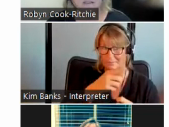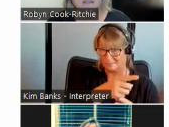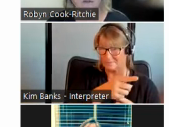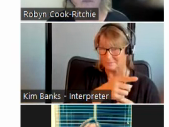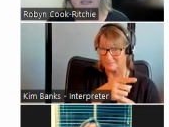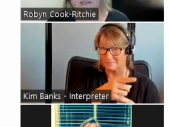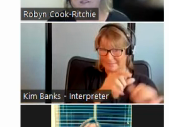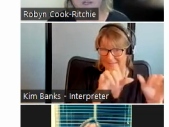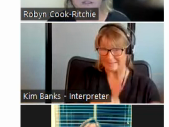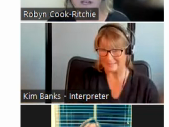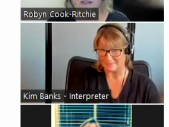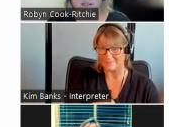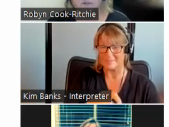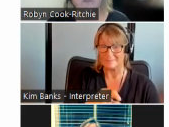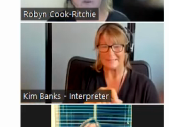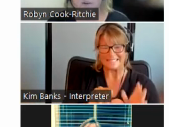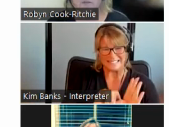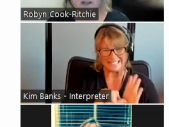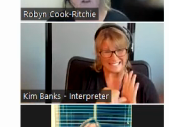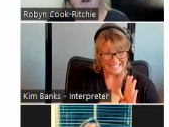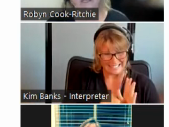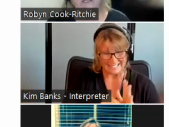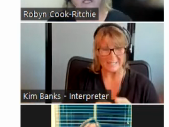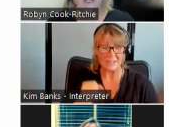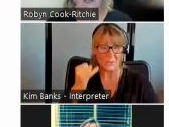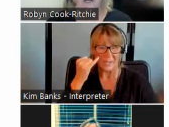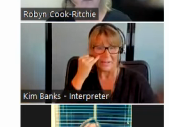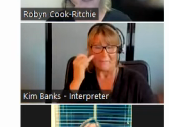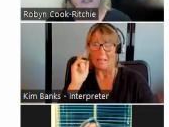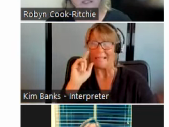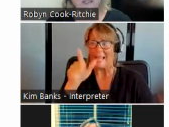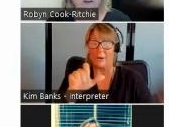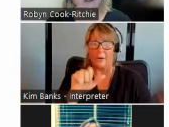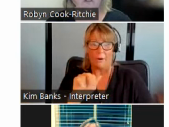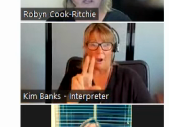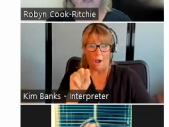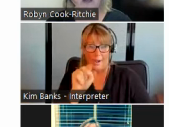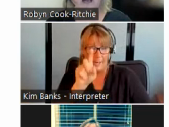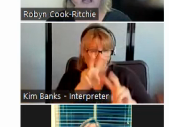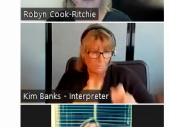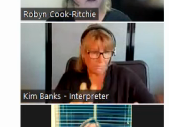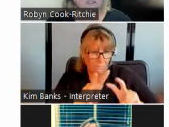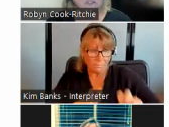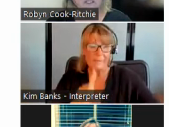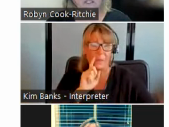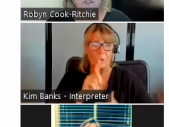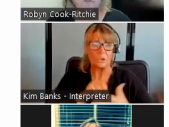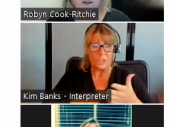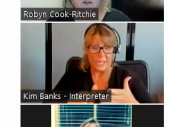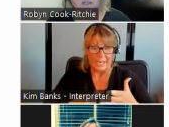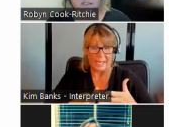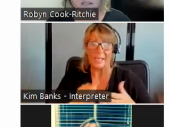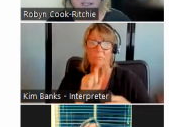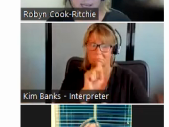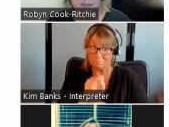in the system. Can't stress that enough. If you have a file audit, they are going to look at that, and they are starting to do